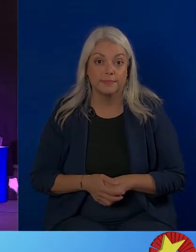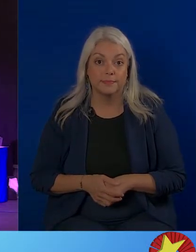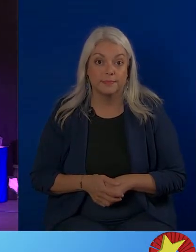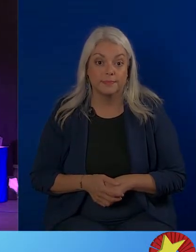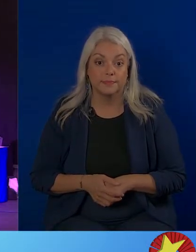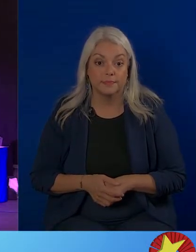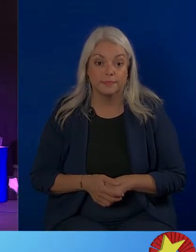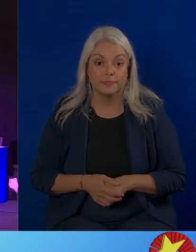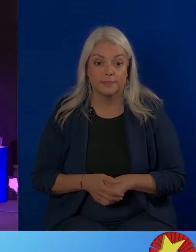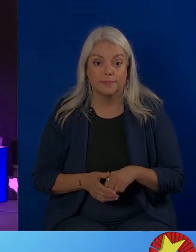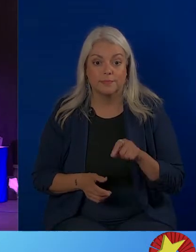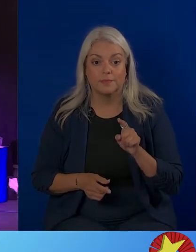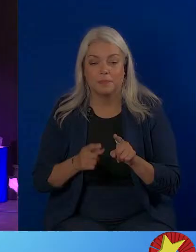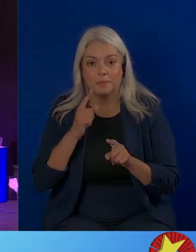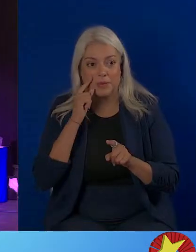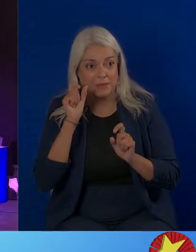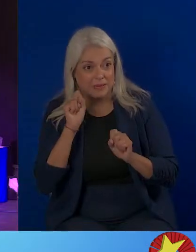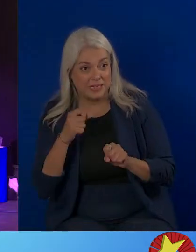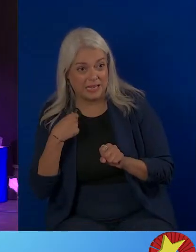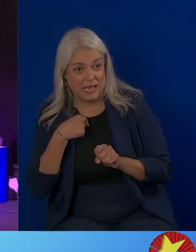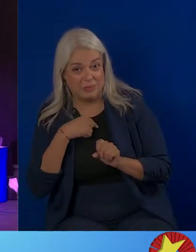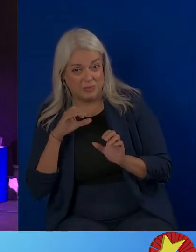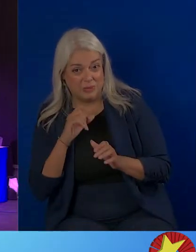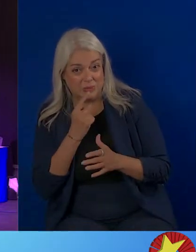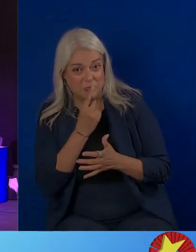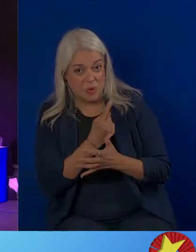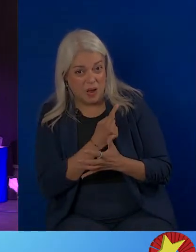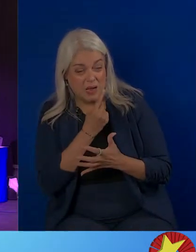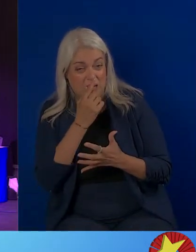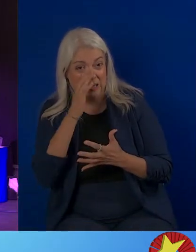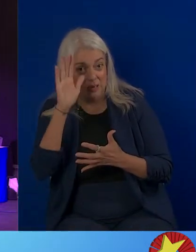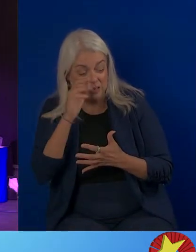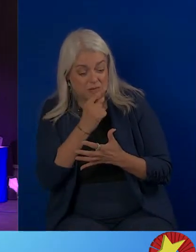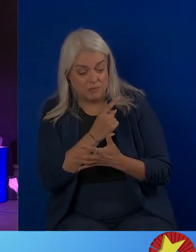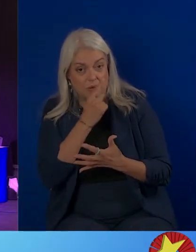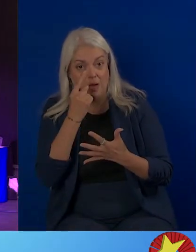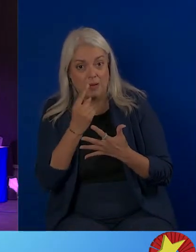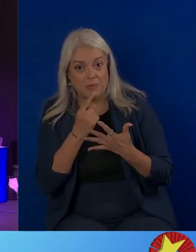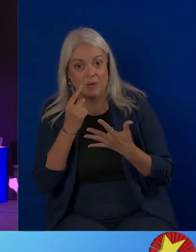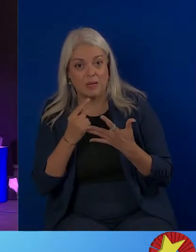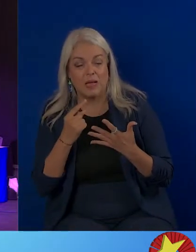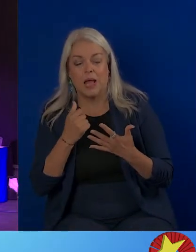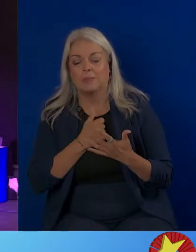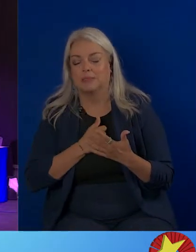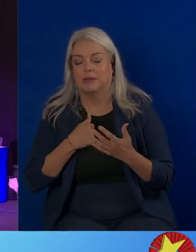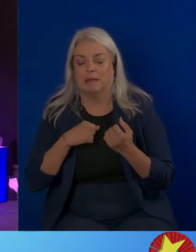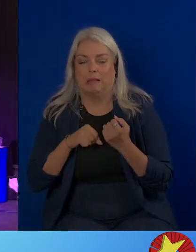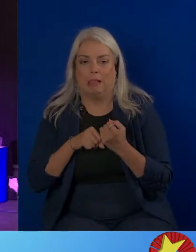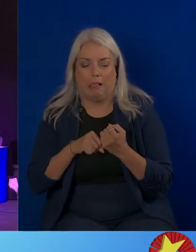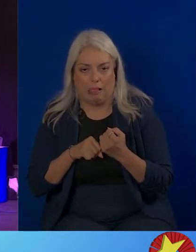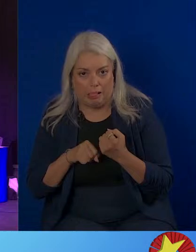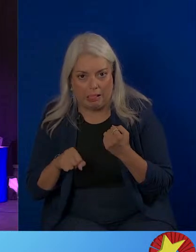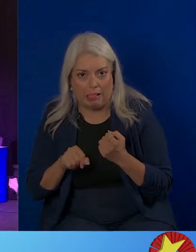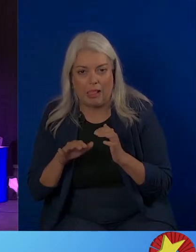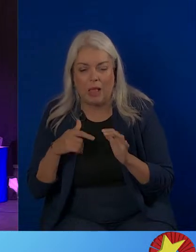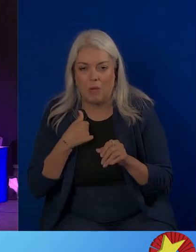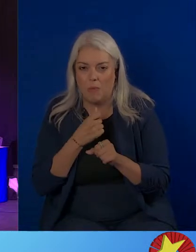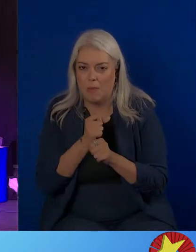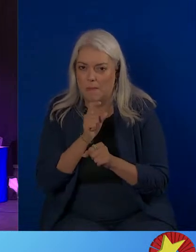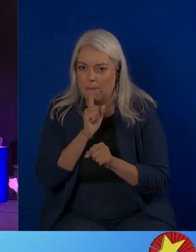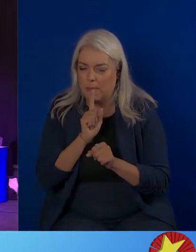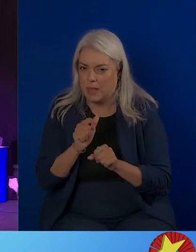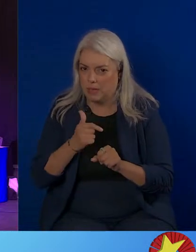Can we do them one at a time so that I'll scroll through and see where, I apologize for the delay in this, but I want to make sure that